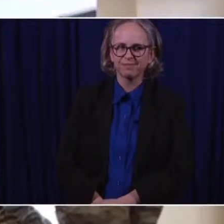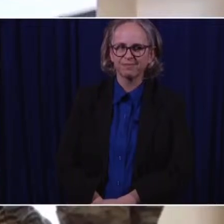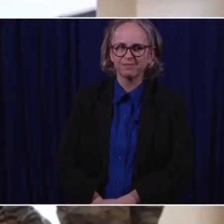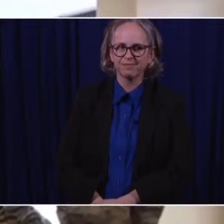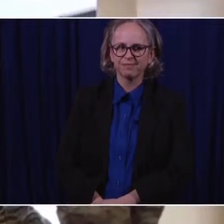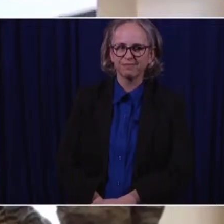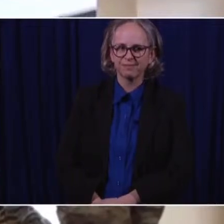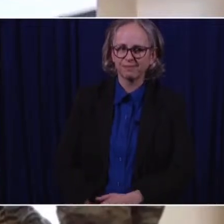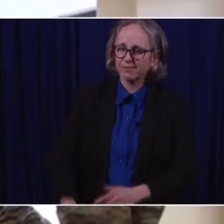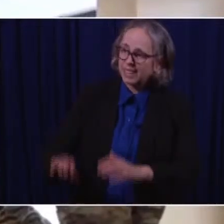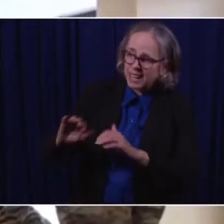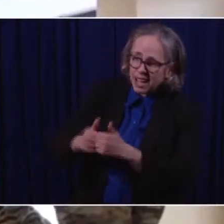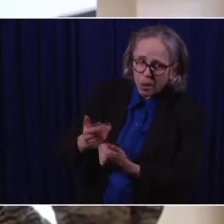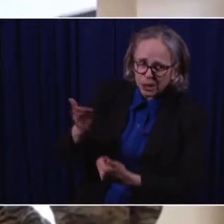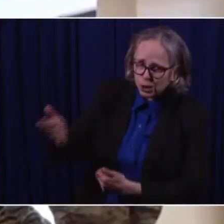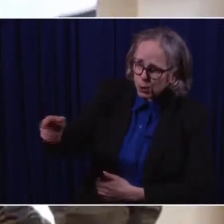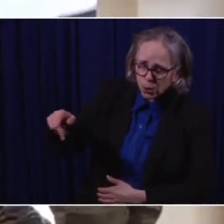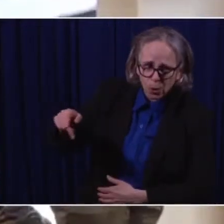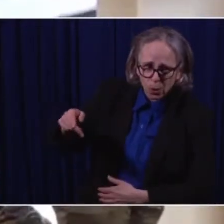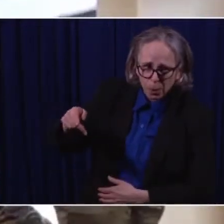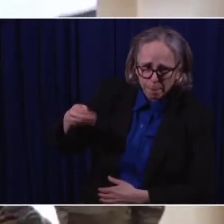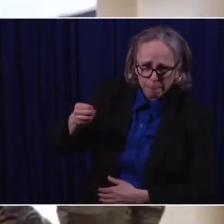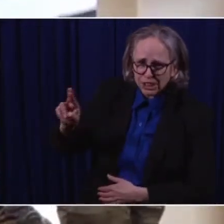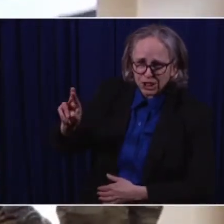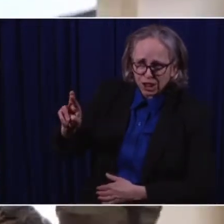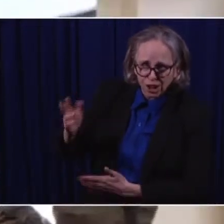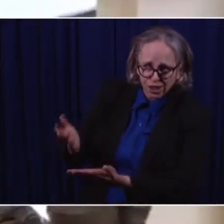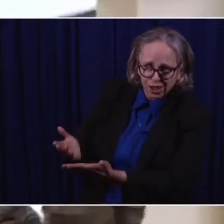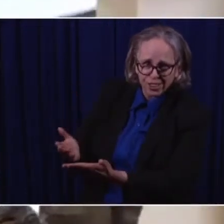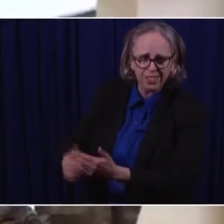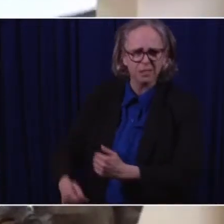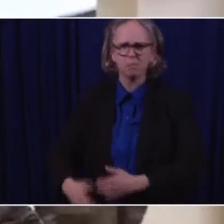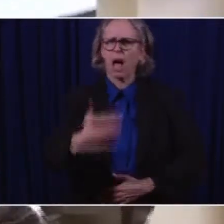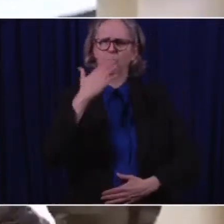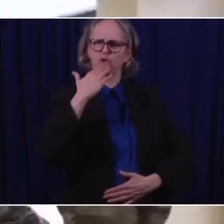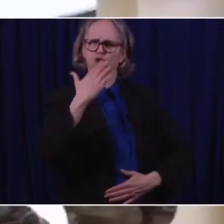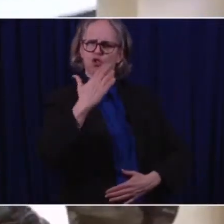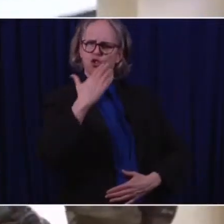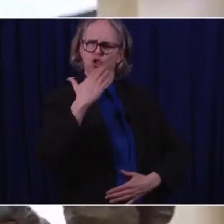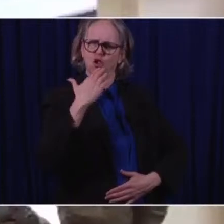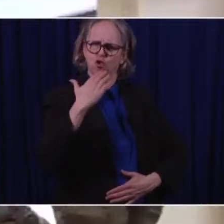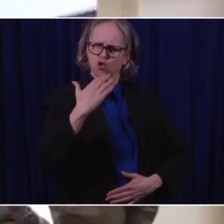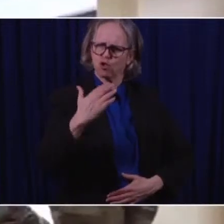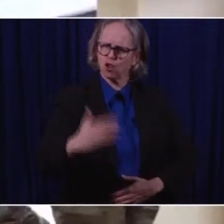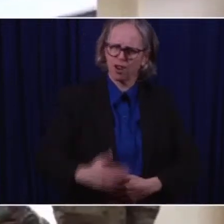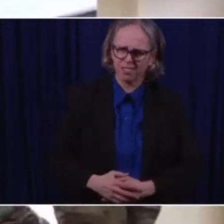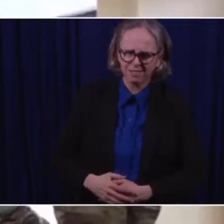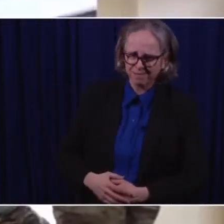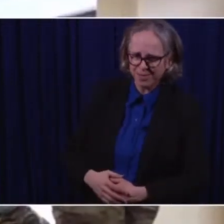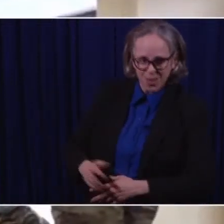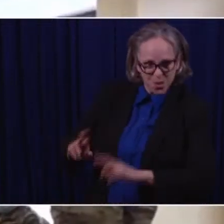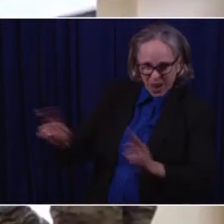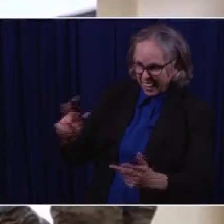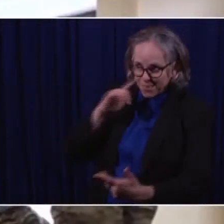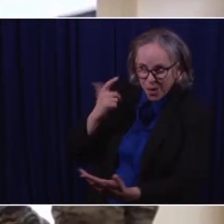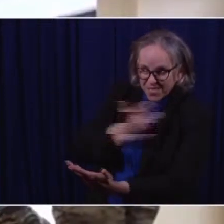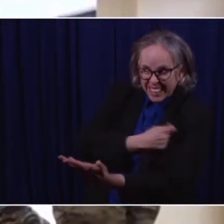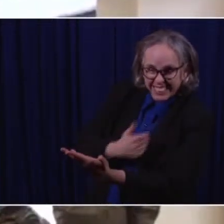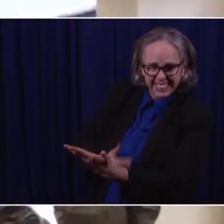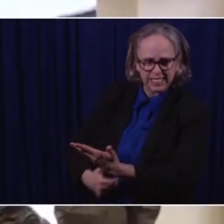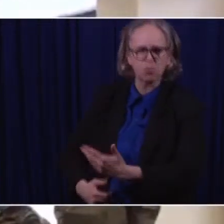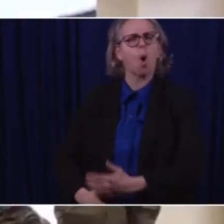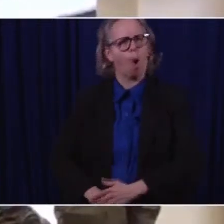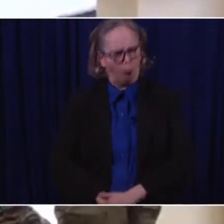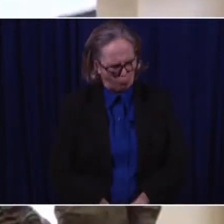How you doing today, sir? Pretty good, sir. Are you ready to get vaccinated? Yes, I